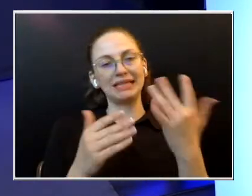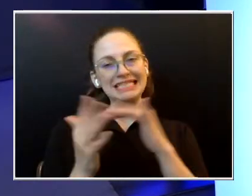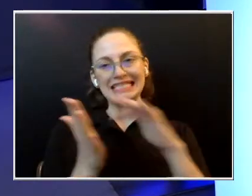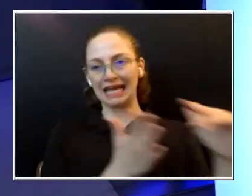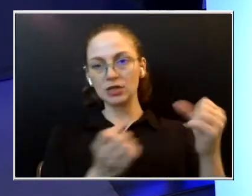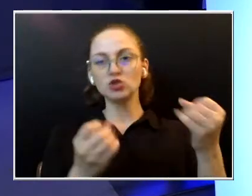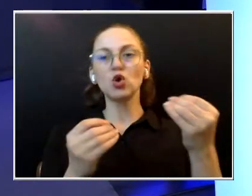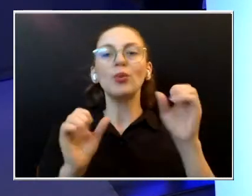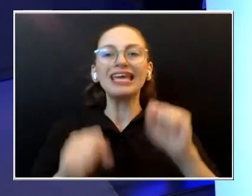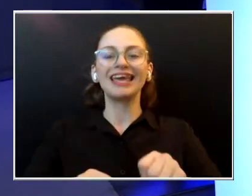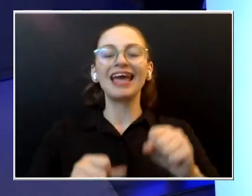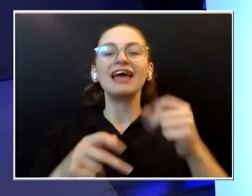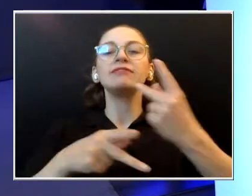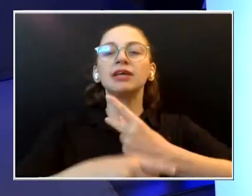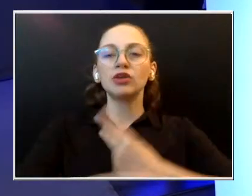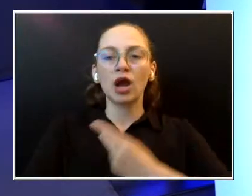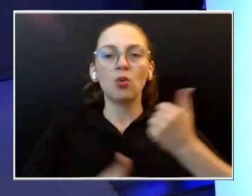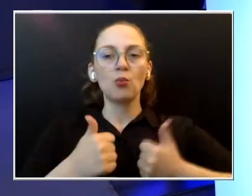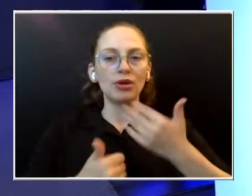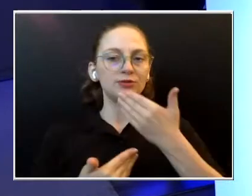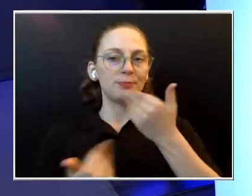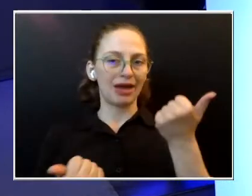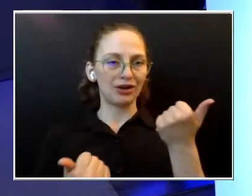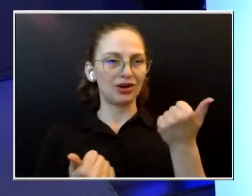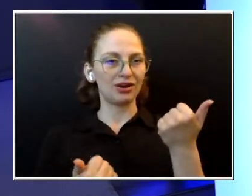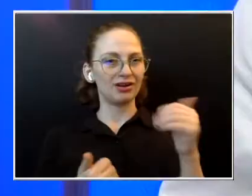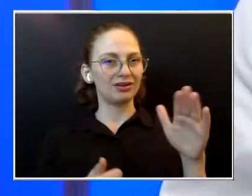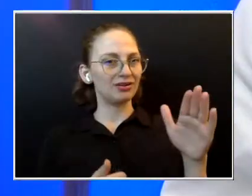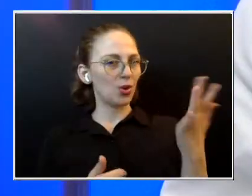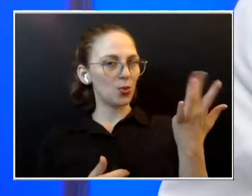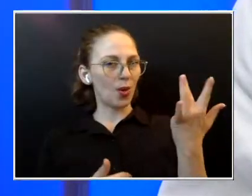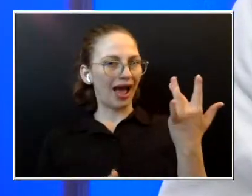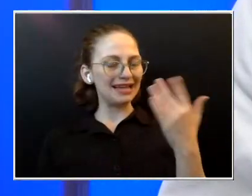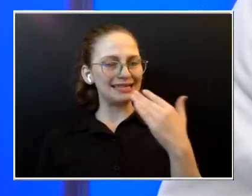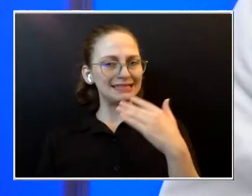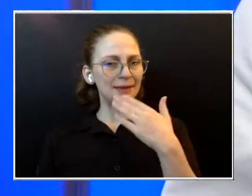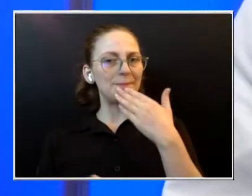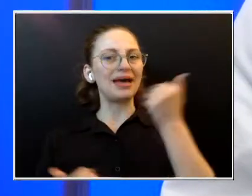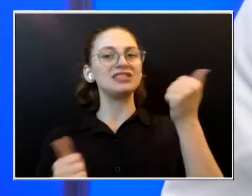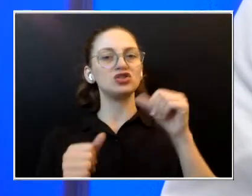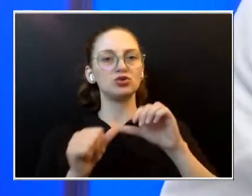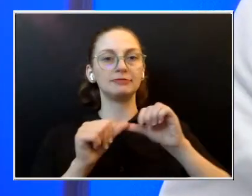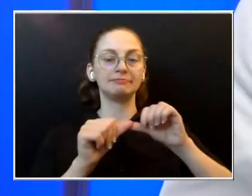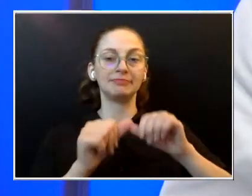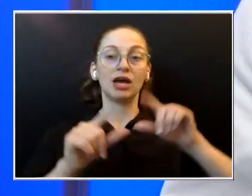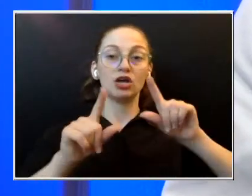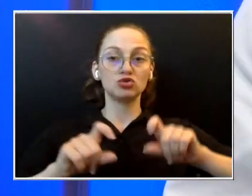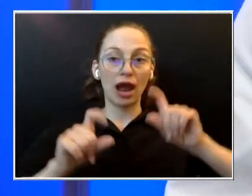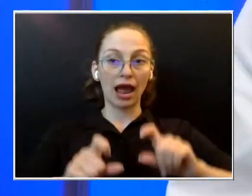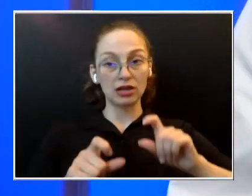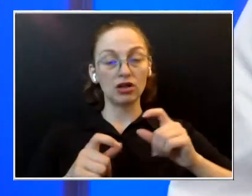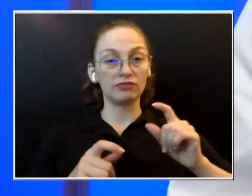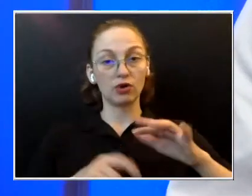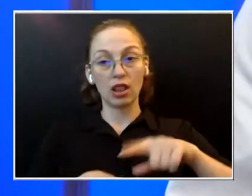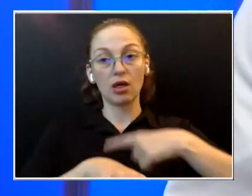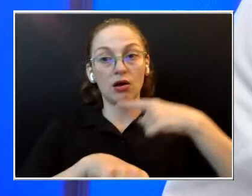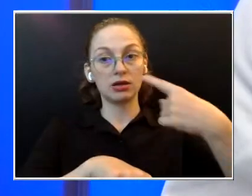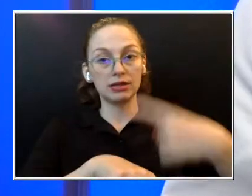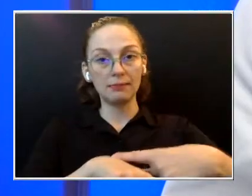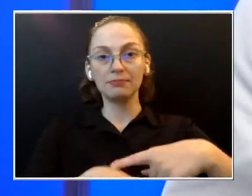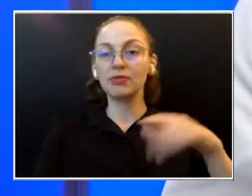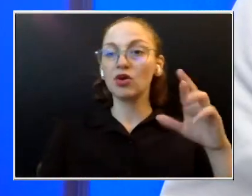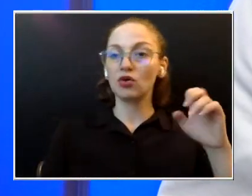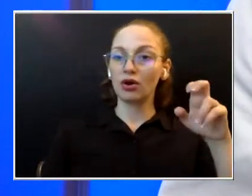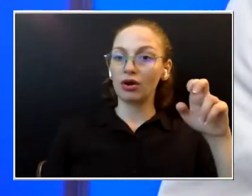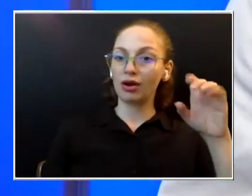decades to fully understand the results of the trial. So RADComp, it will probably finish accrual next year. We actually don't expect the final report until the